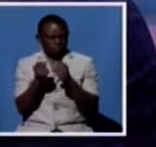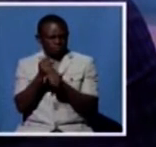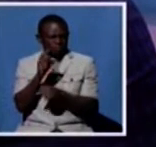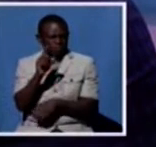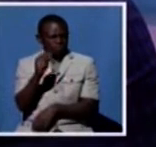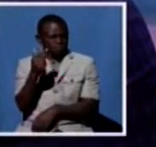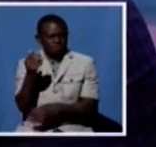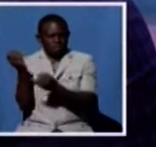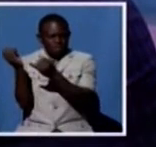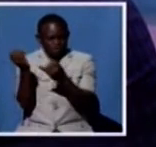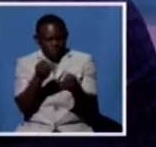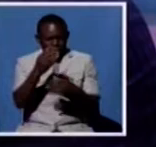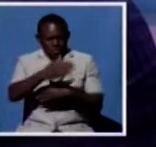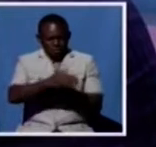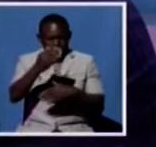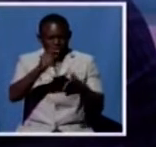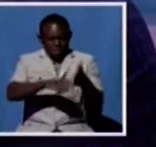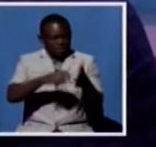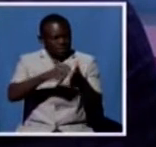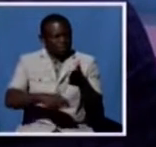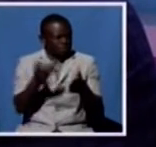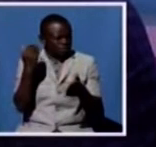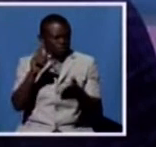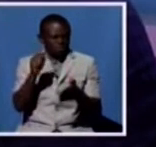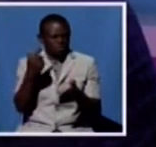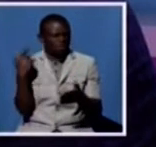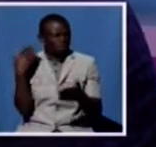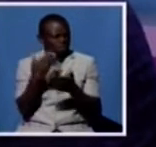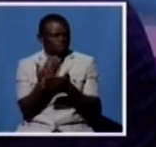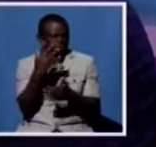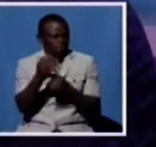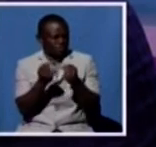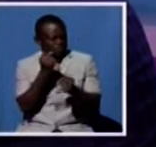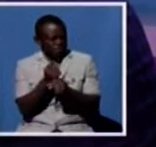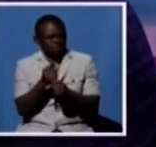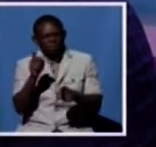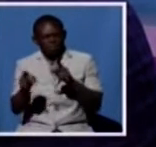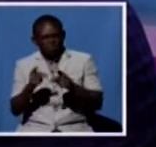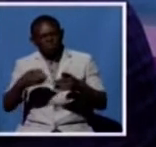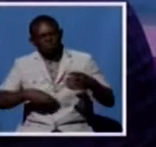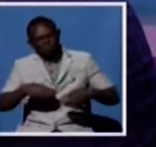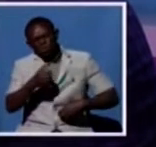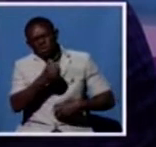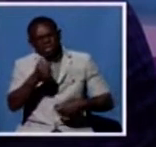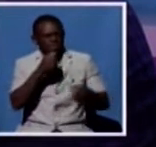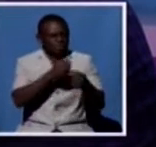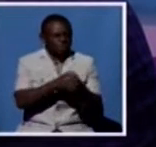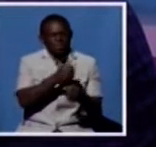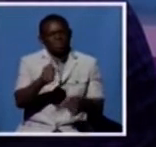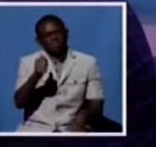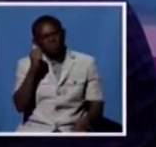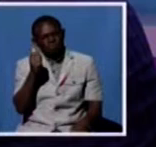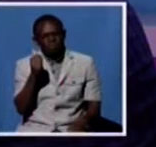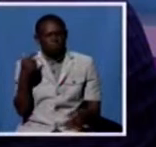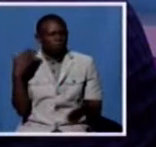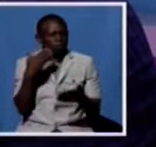now. There was a bit of misgiving from the public. How would you measure the perception now? Have people